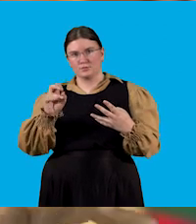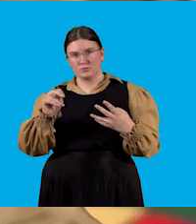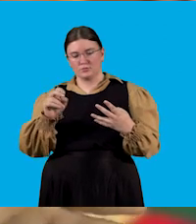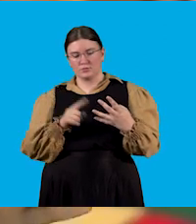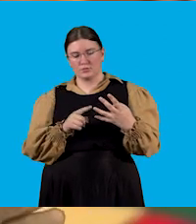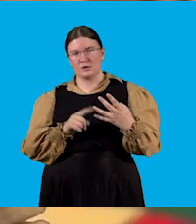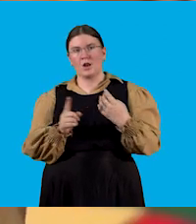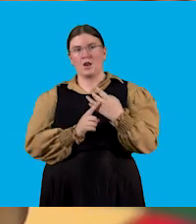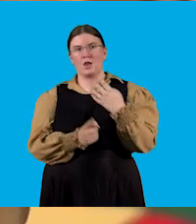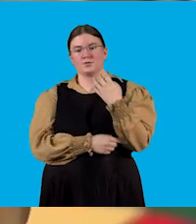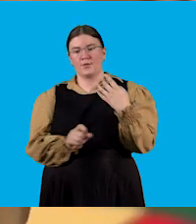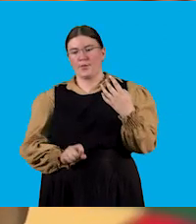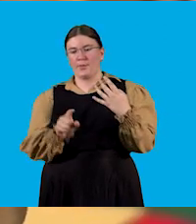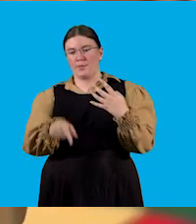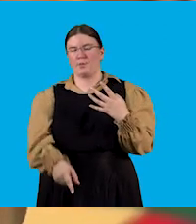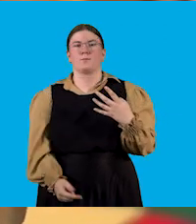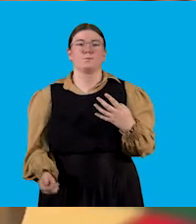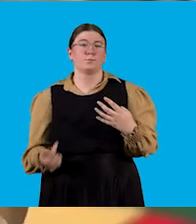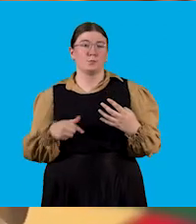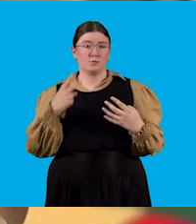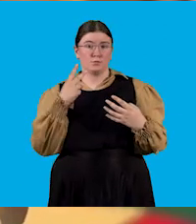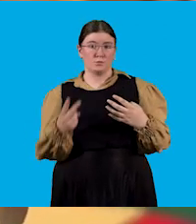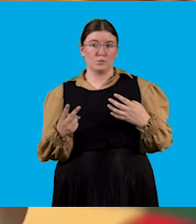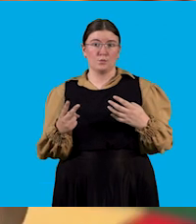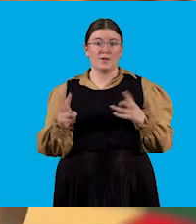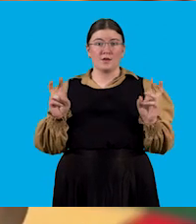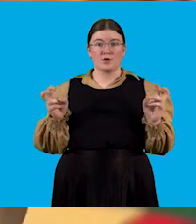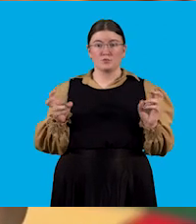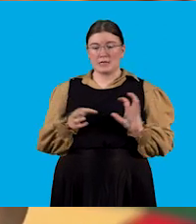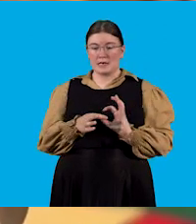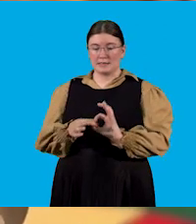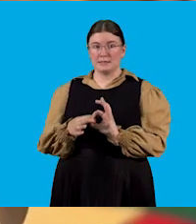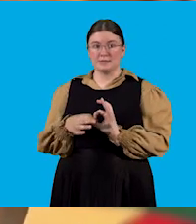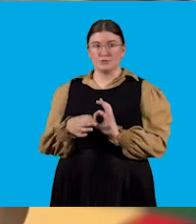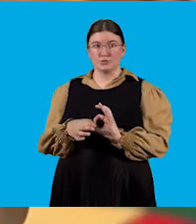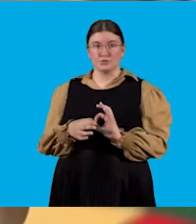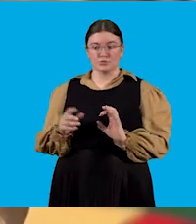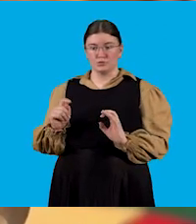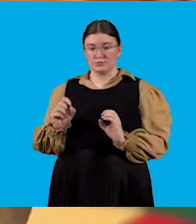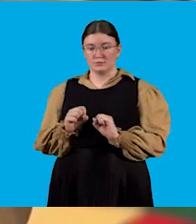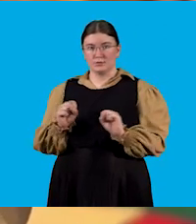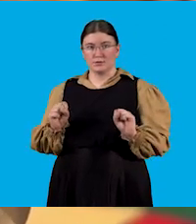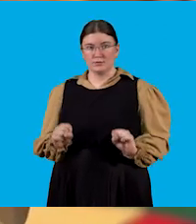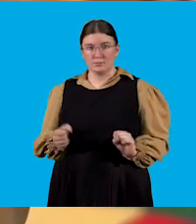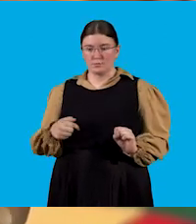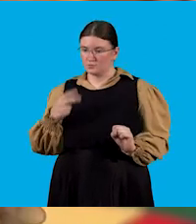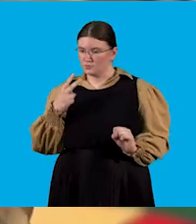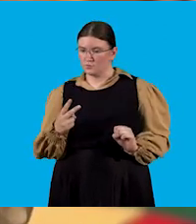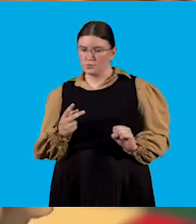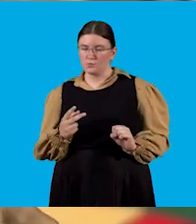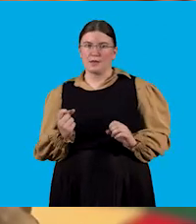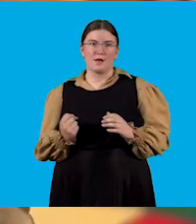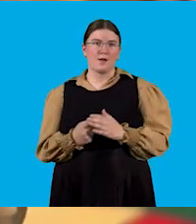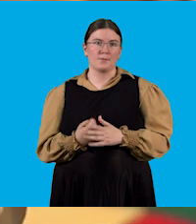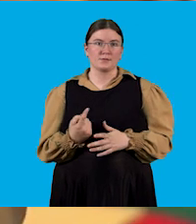lastly excretion. We also looked at health issues related to the excretory system. Here we looked at what could